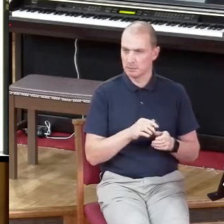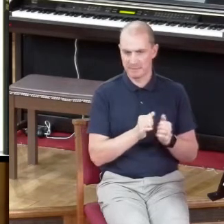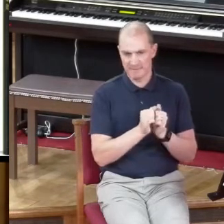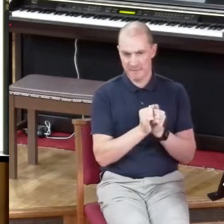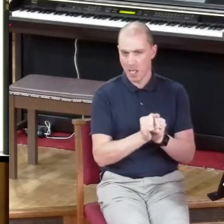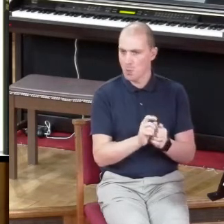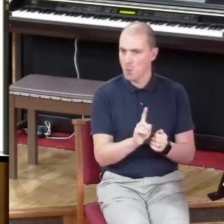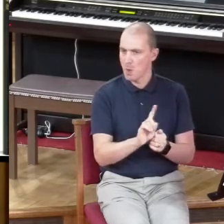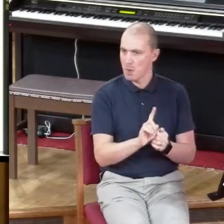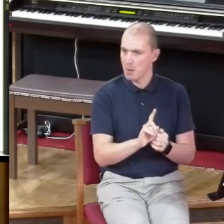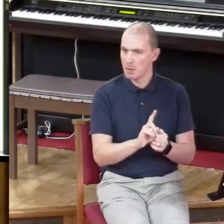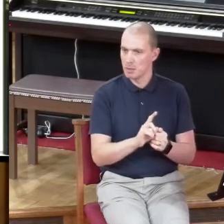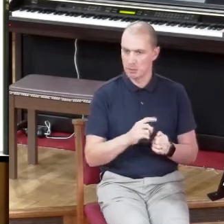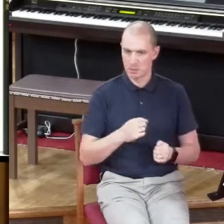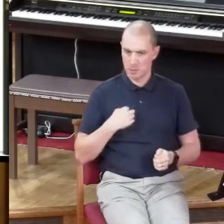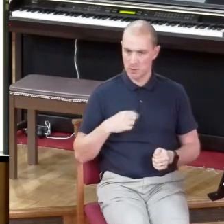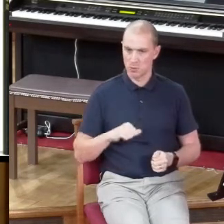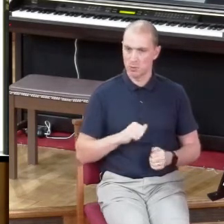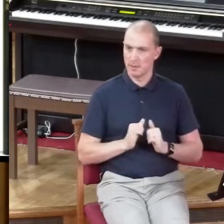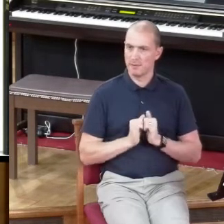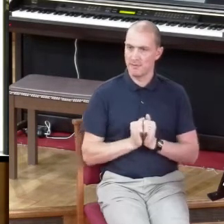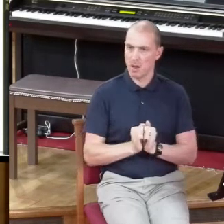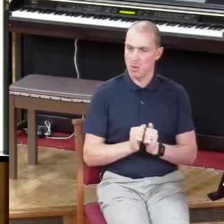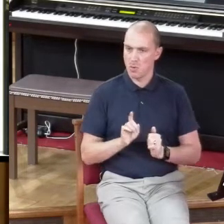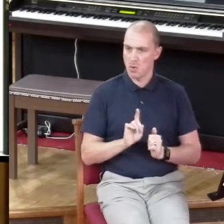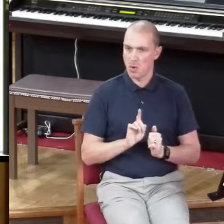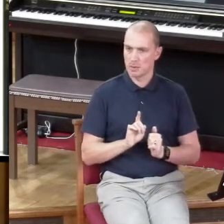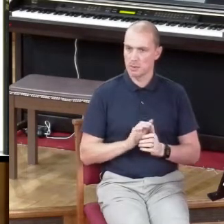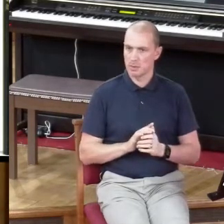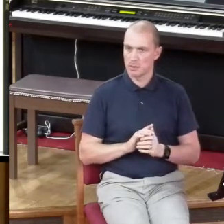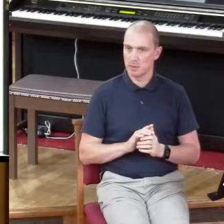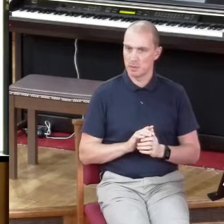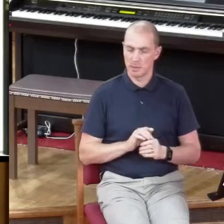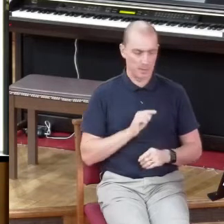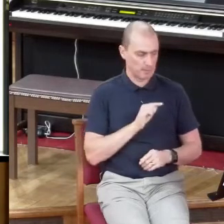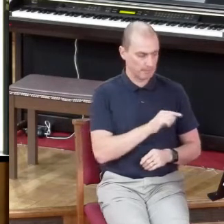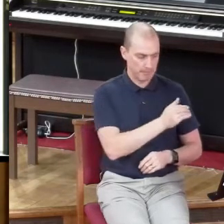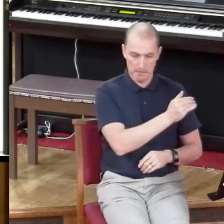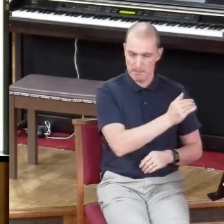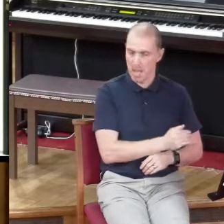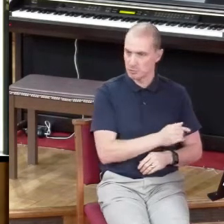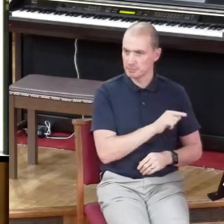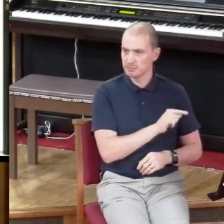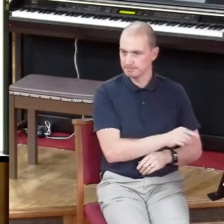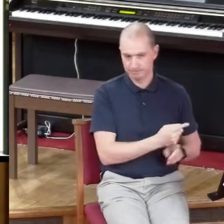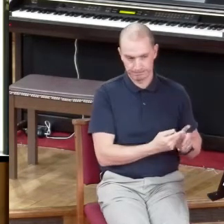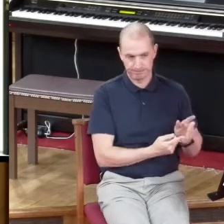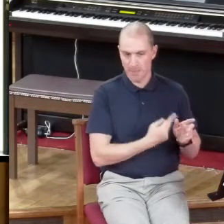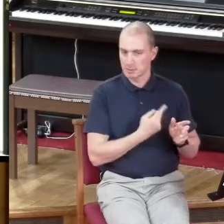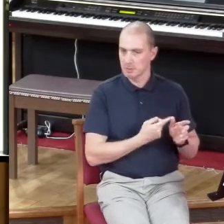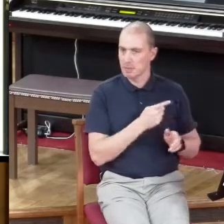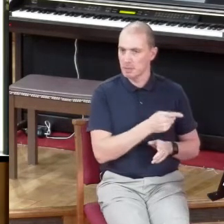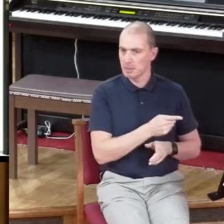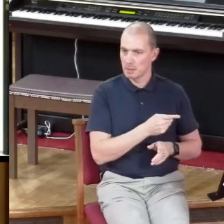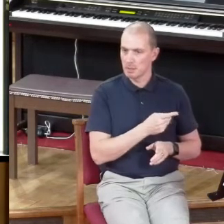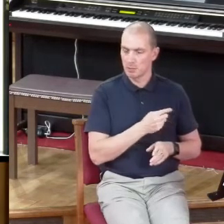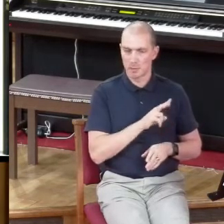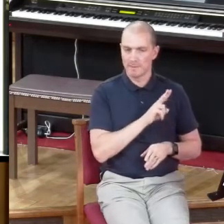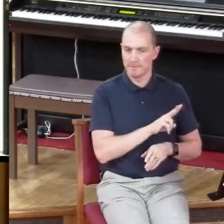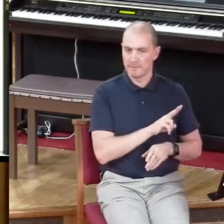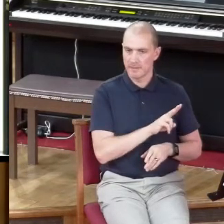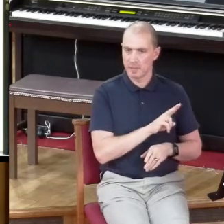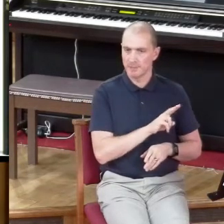value and what we should value? Well, we find the answer in this passage we read this morning, and especially from verses